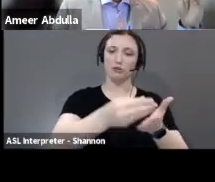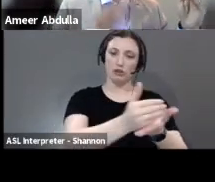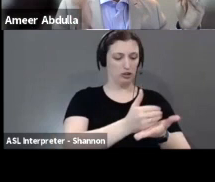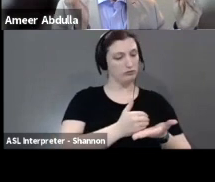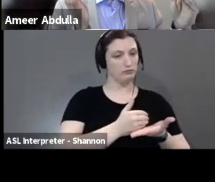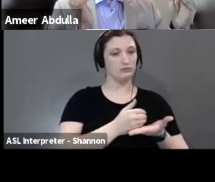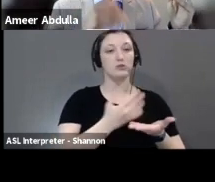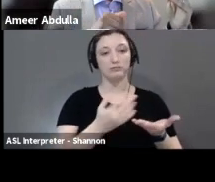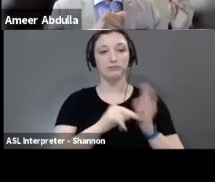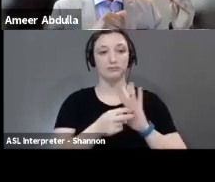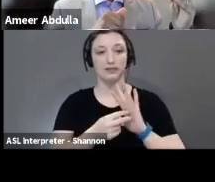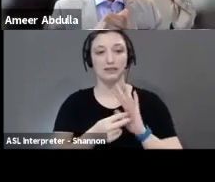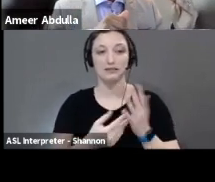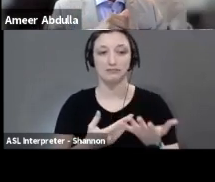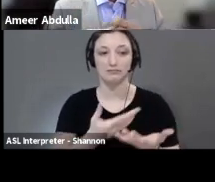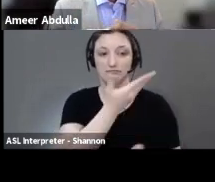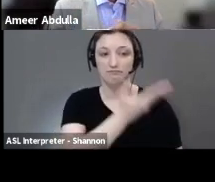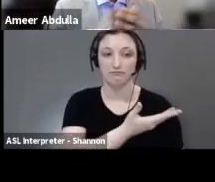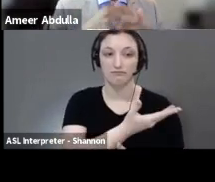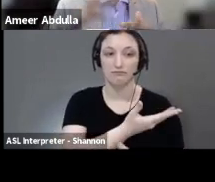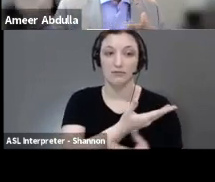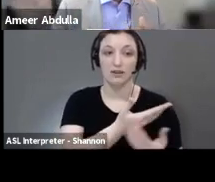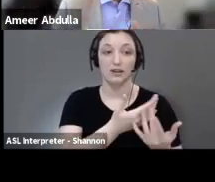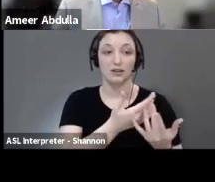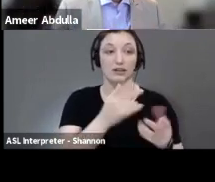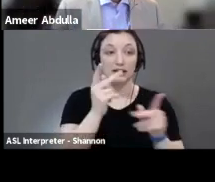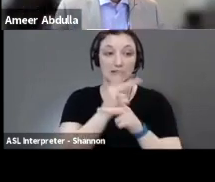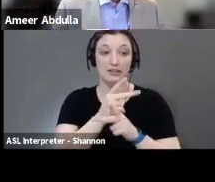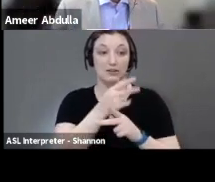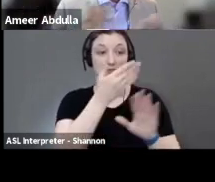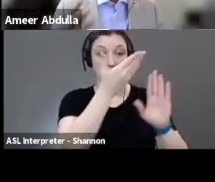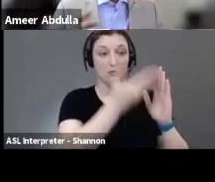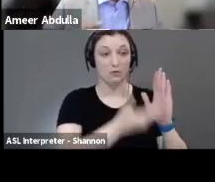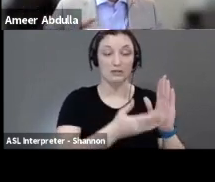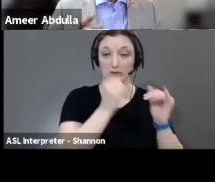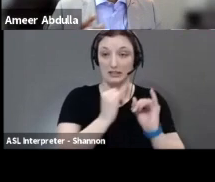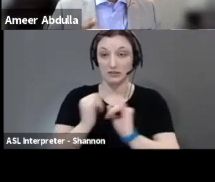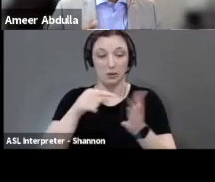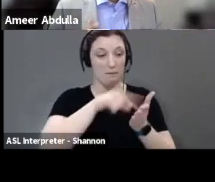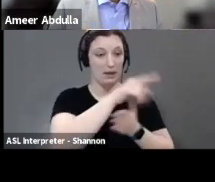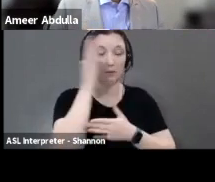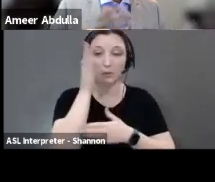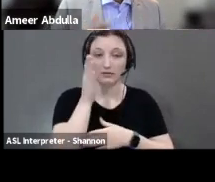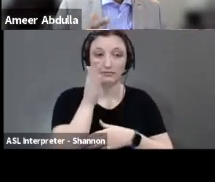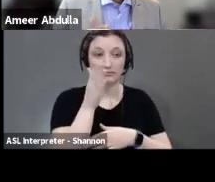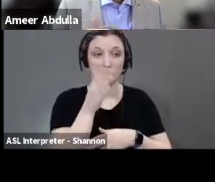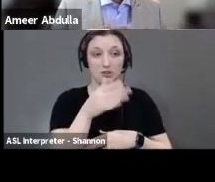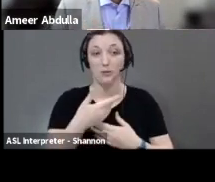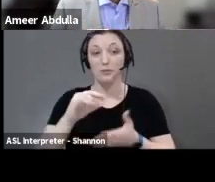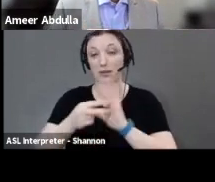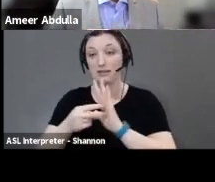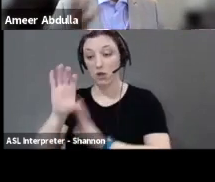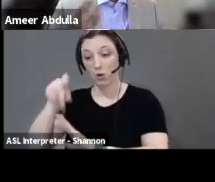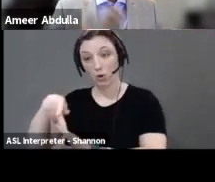of $10,000, it had a deduction for the salary of $10,000, and that's now paid to the individual. So there's no cash left in the corporation, there's no